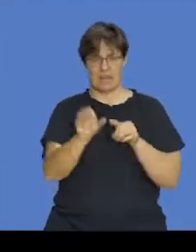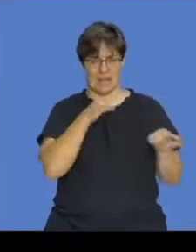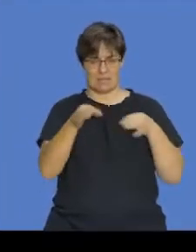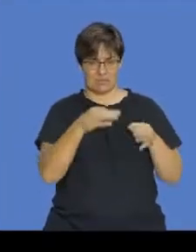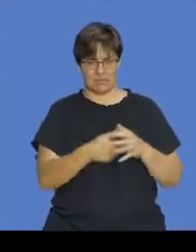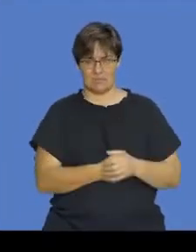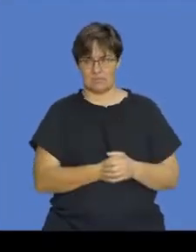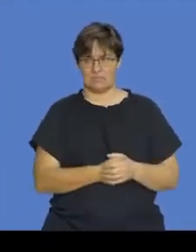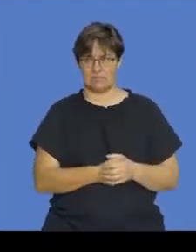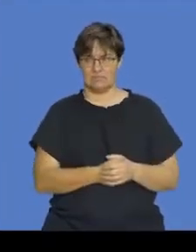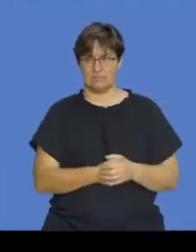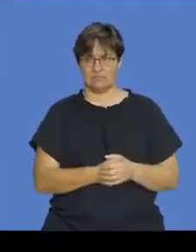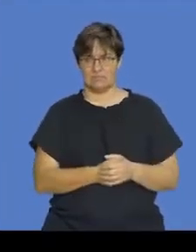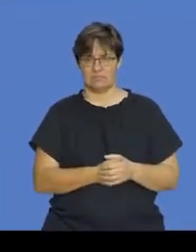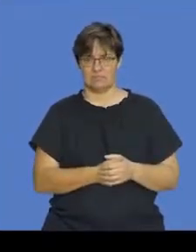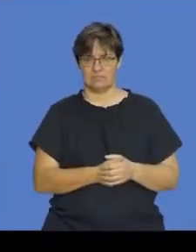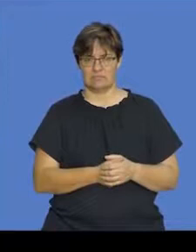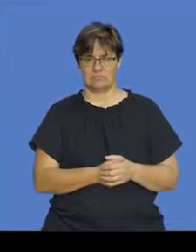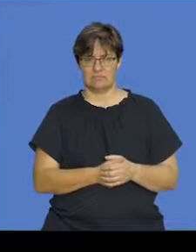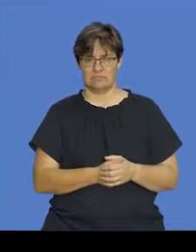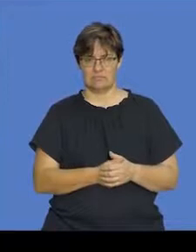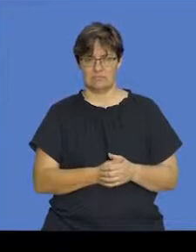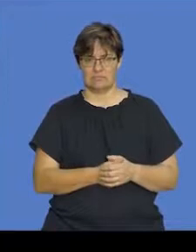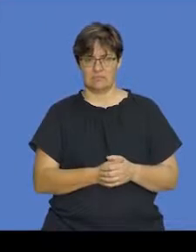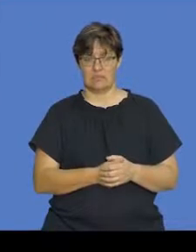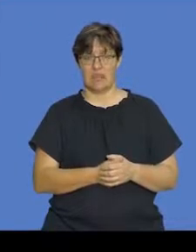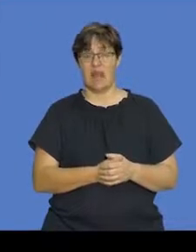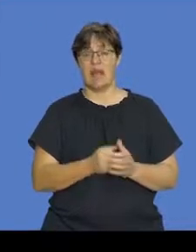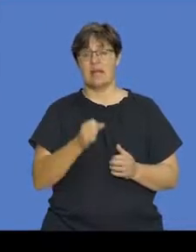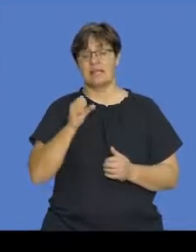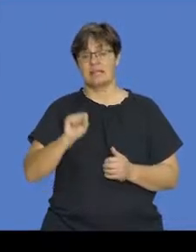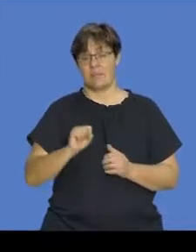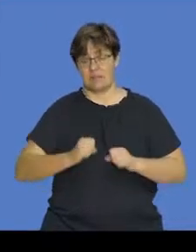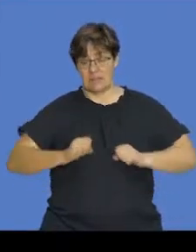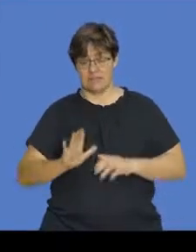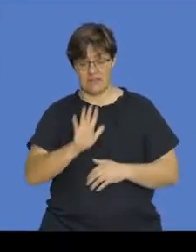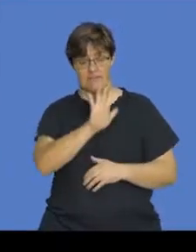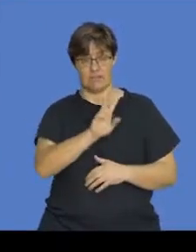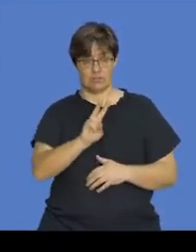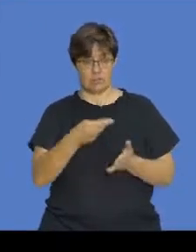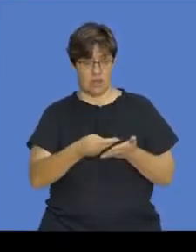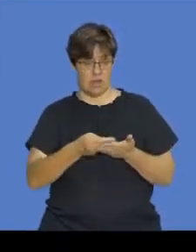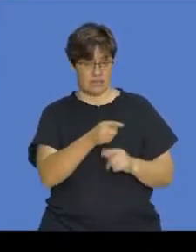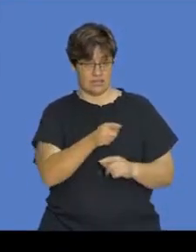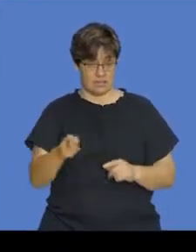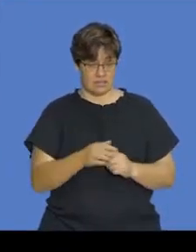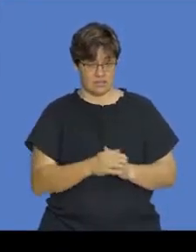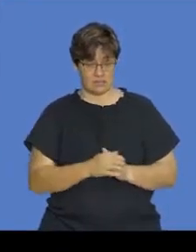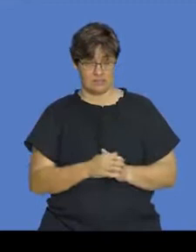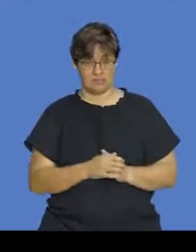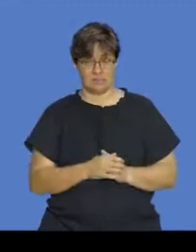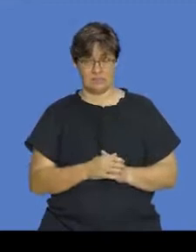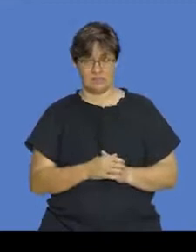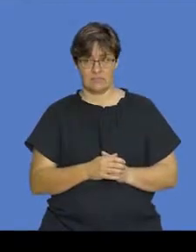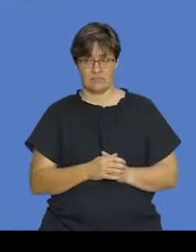I'm going to draw my Venn diagram up here. So in my sample space of 52 cards, I'm going to write